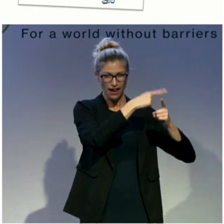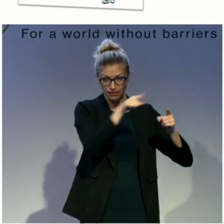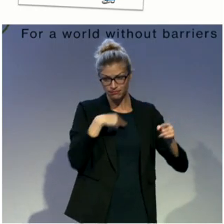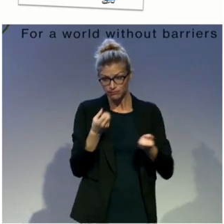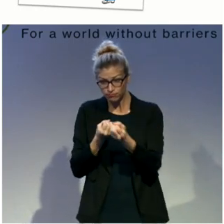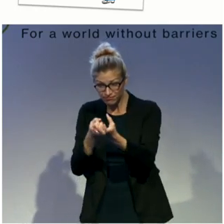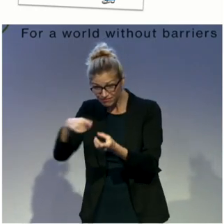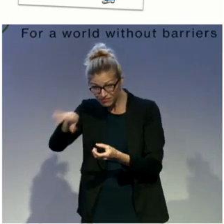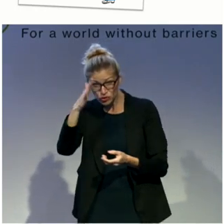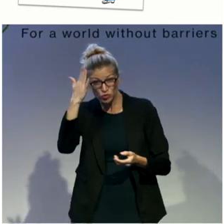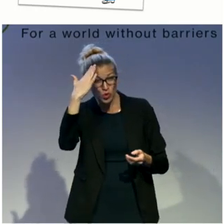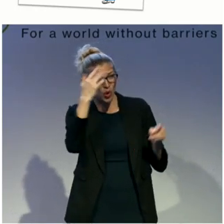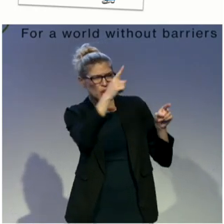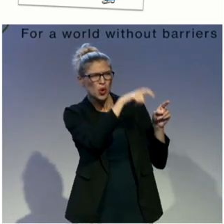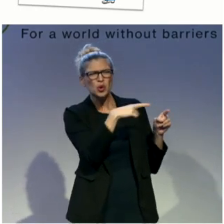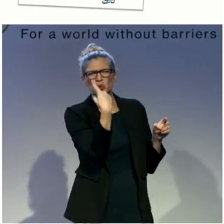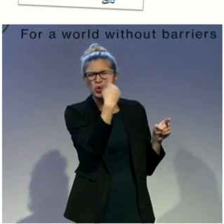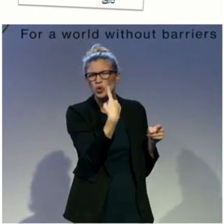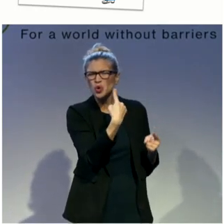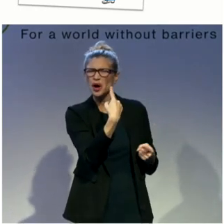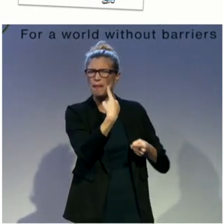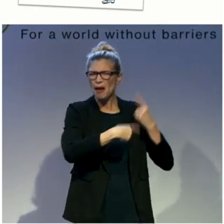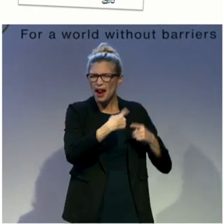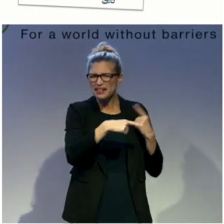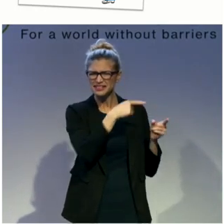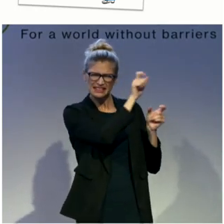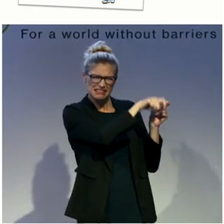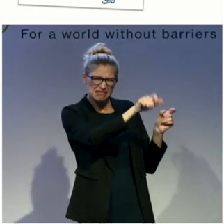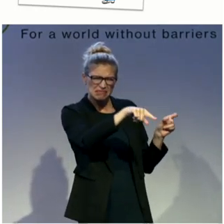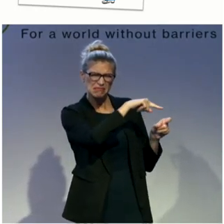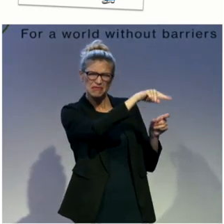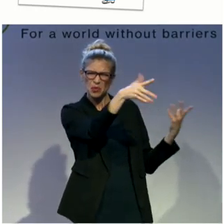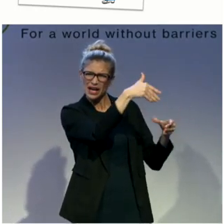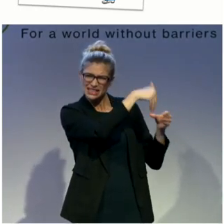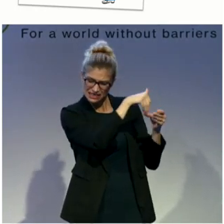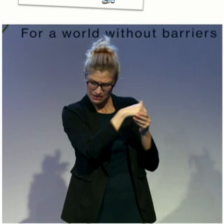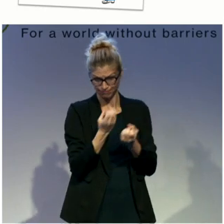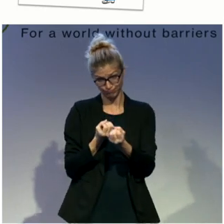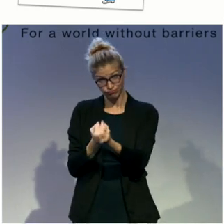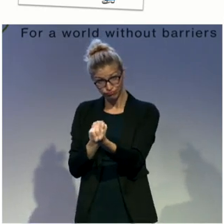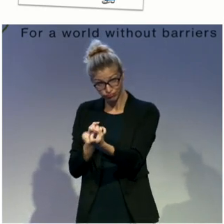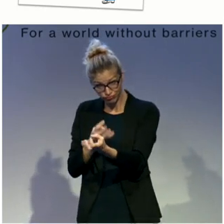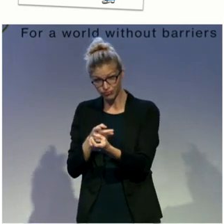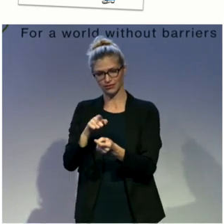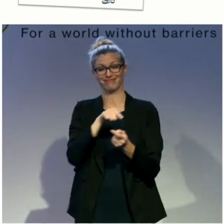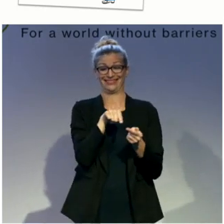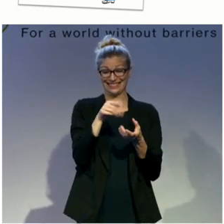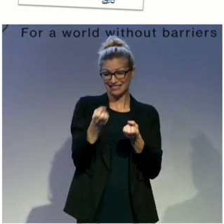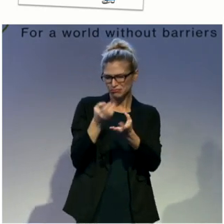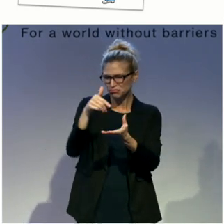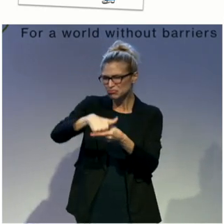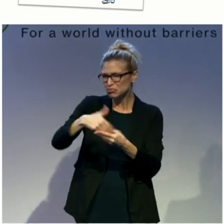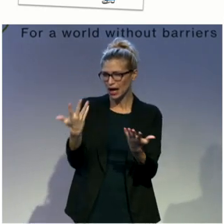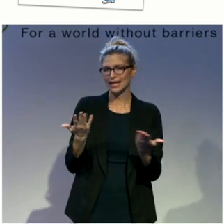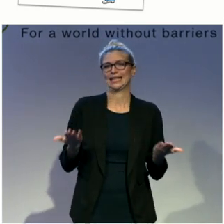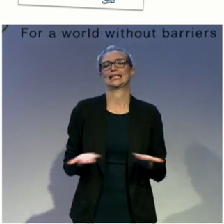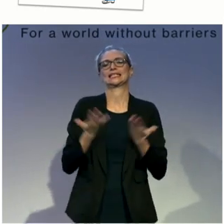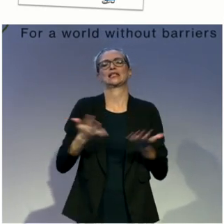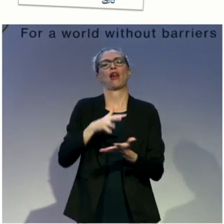and to know how to vote with easy-to-read tools and the support of the new technologies,